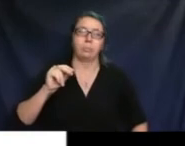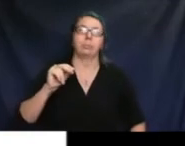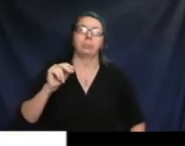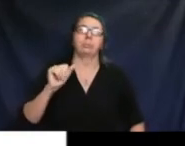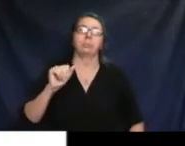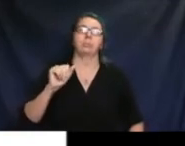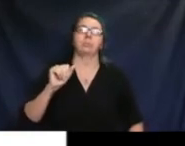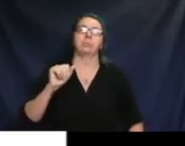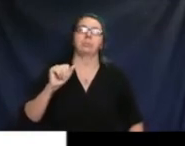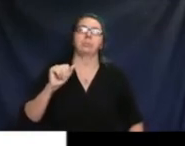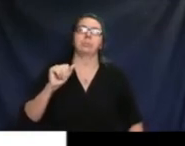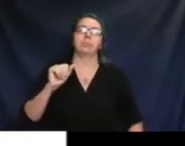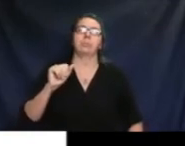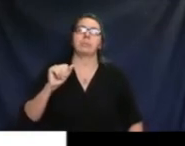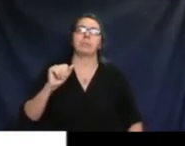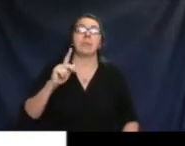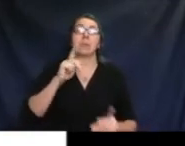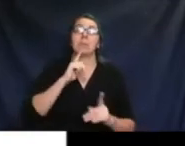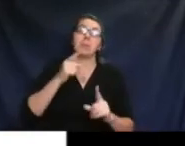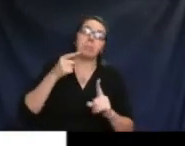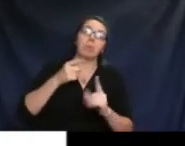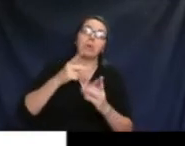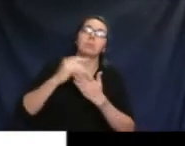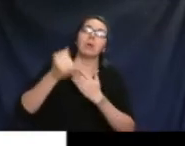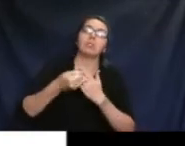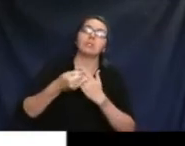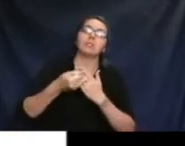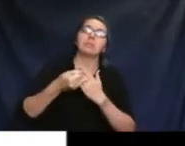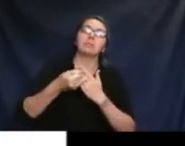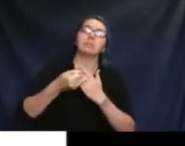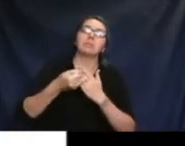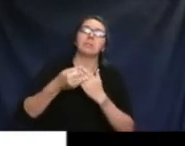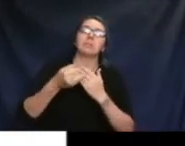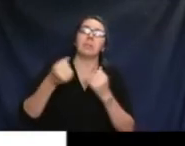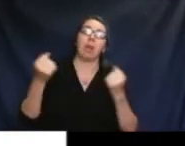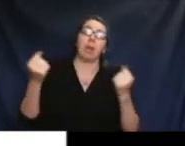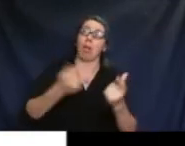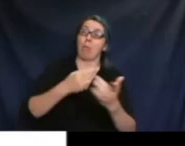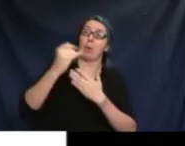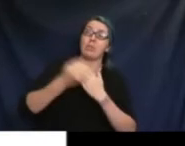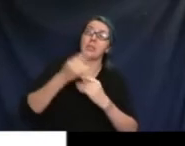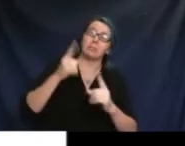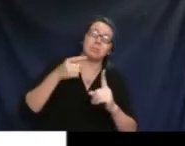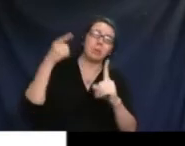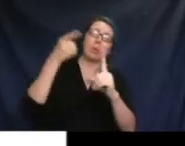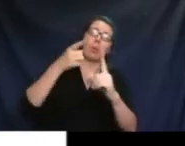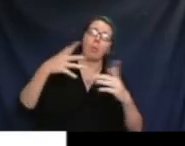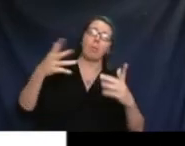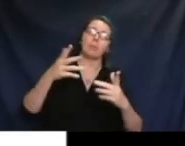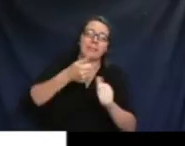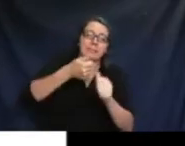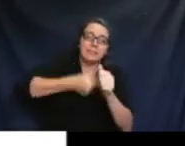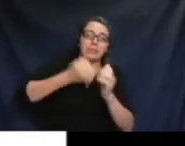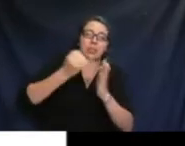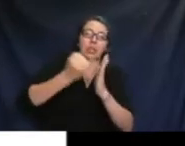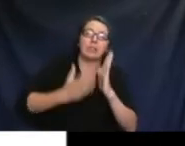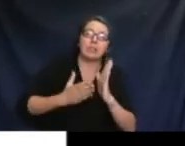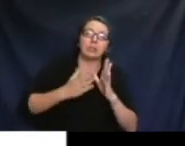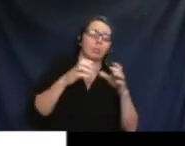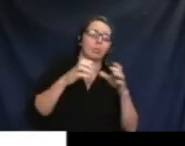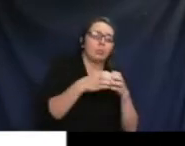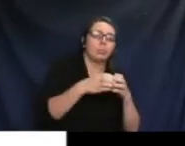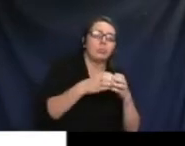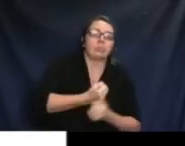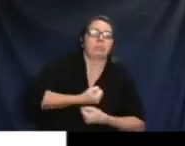artists to tell the stories of kind of living in the urban space, to kind of reflect on living in our contemporary